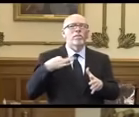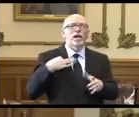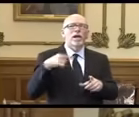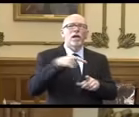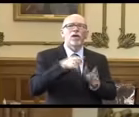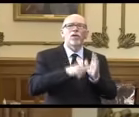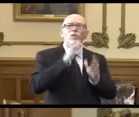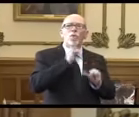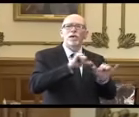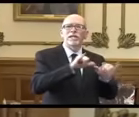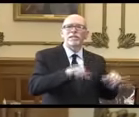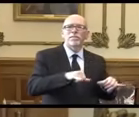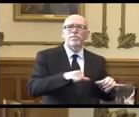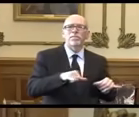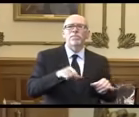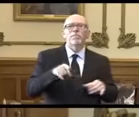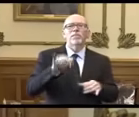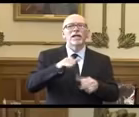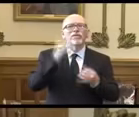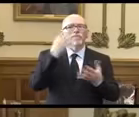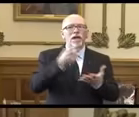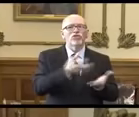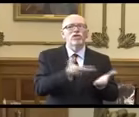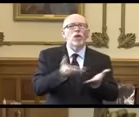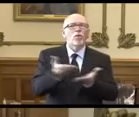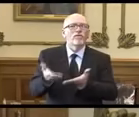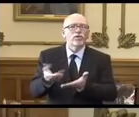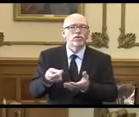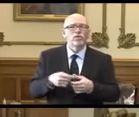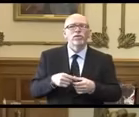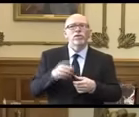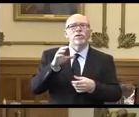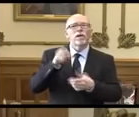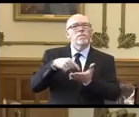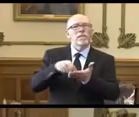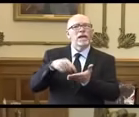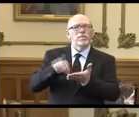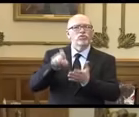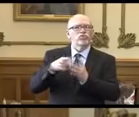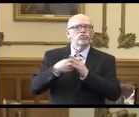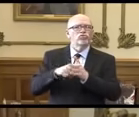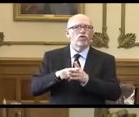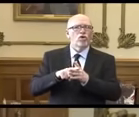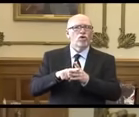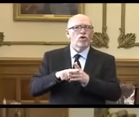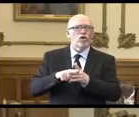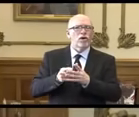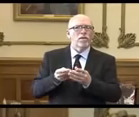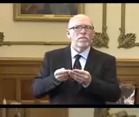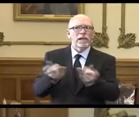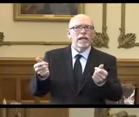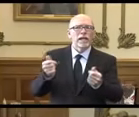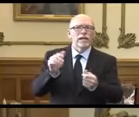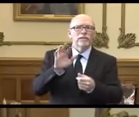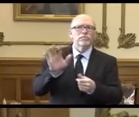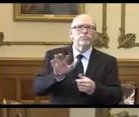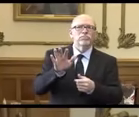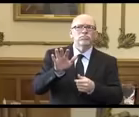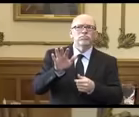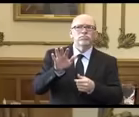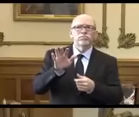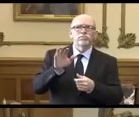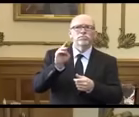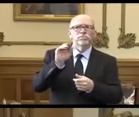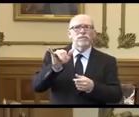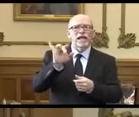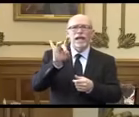under our old system, and that information got carried over. And payments should start rolling out sometime around in the